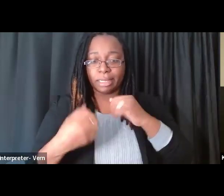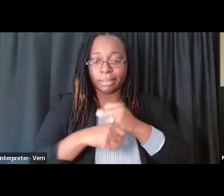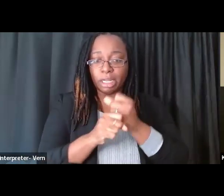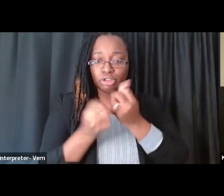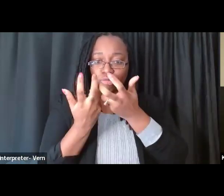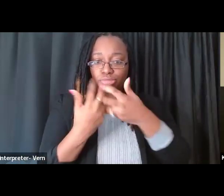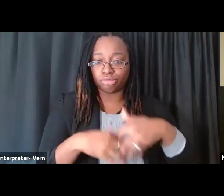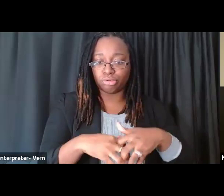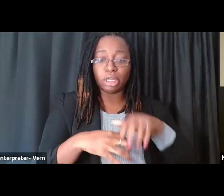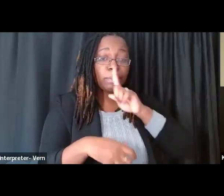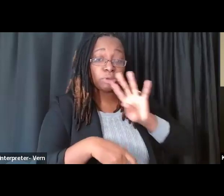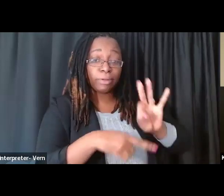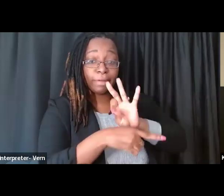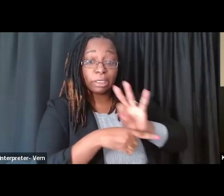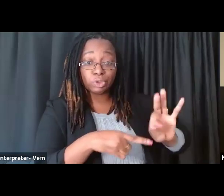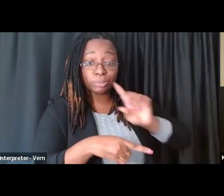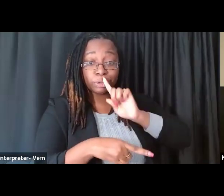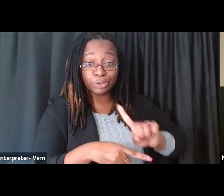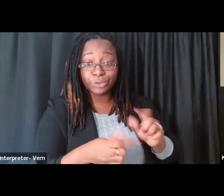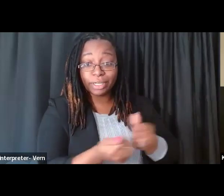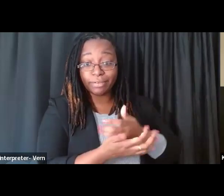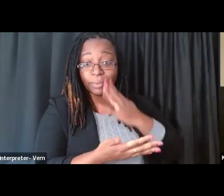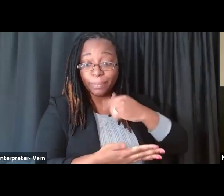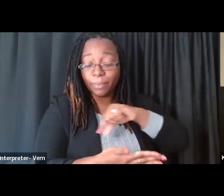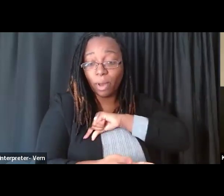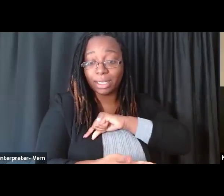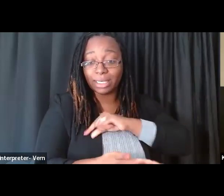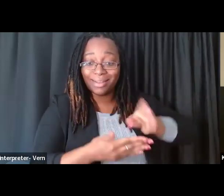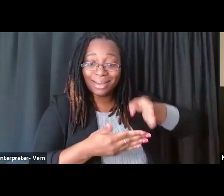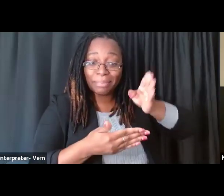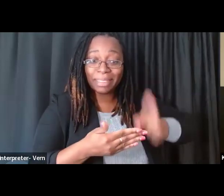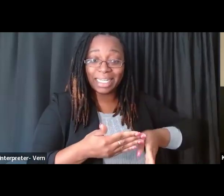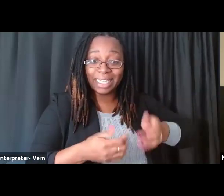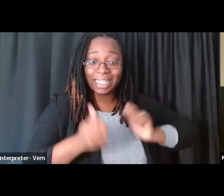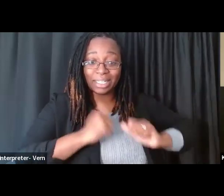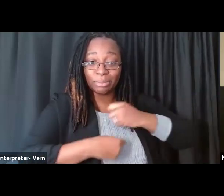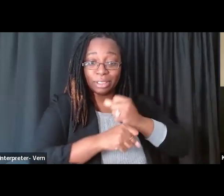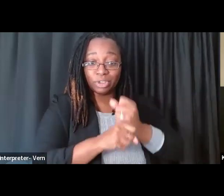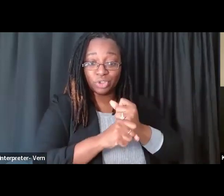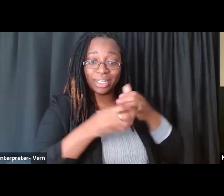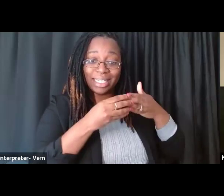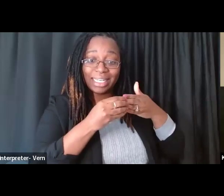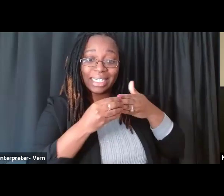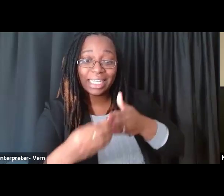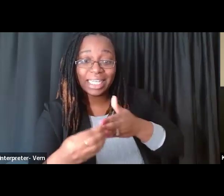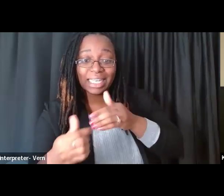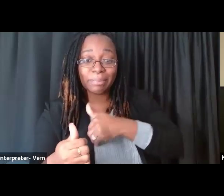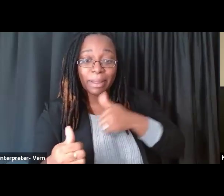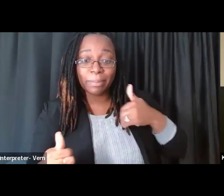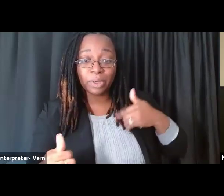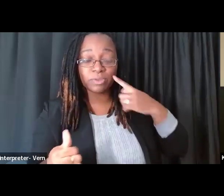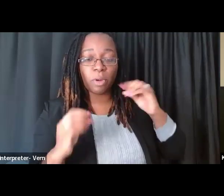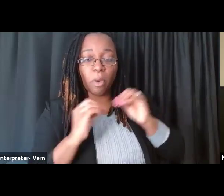completeness of theater production and to lead the members of the creative team into realizing their artistic vision for it. The